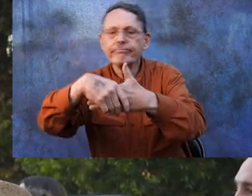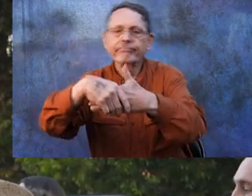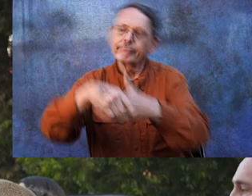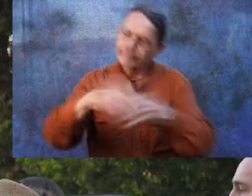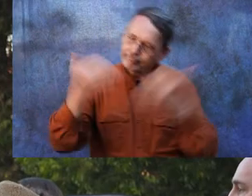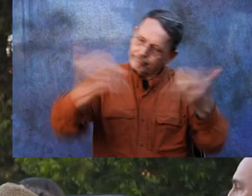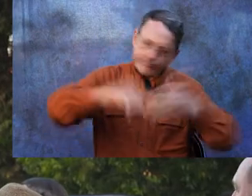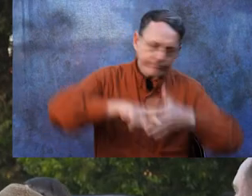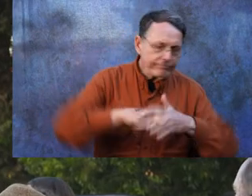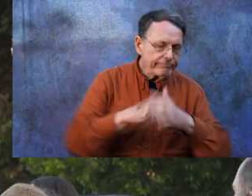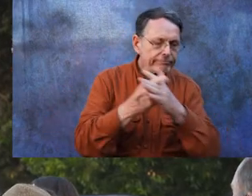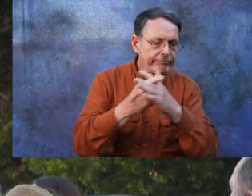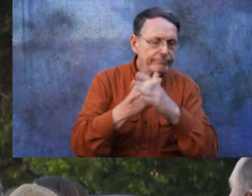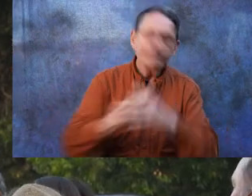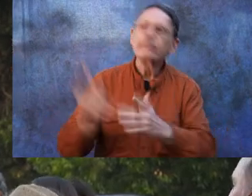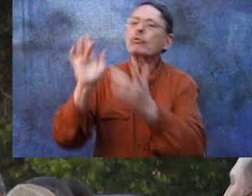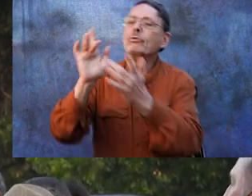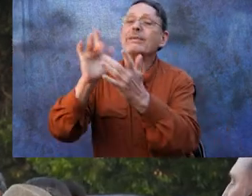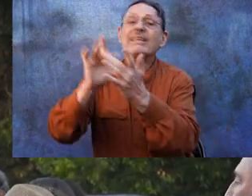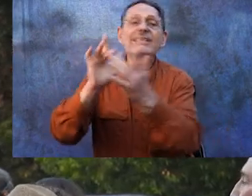the power to